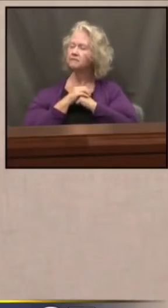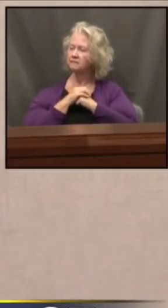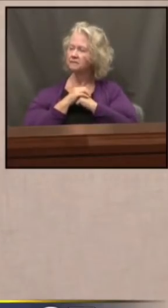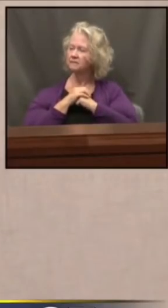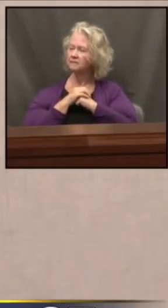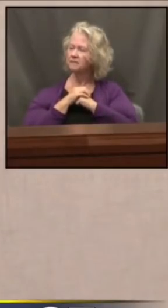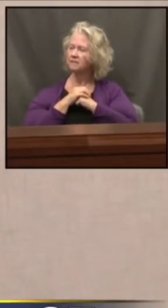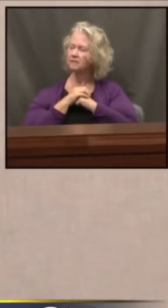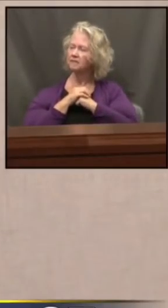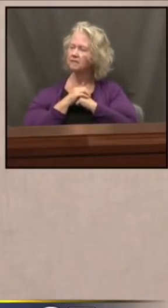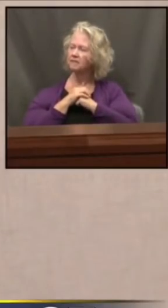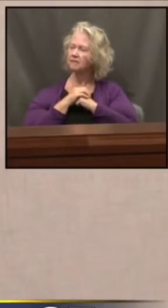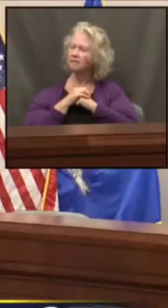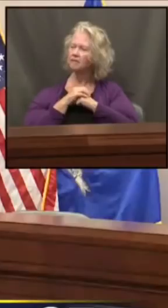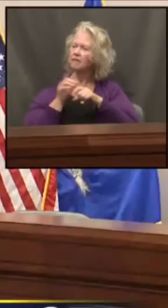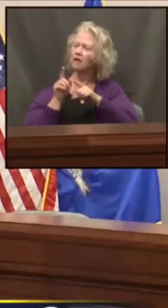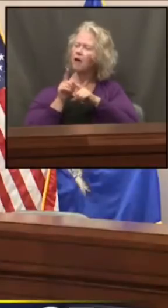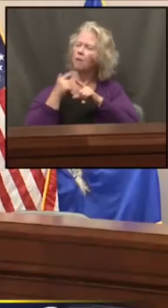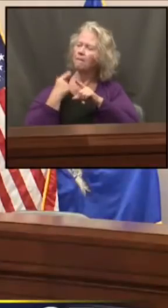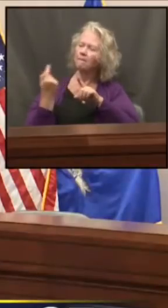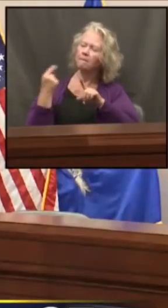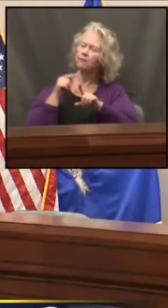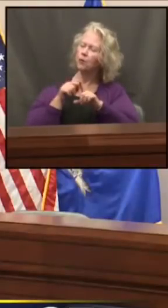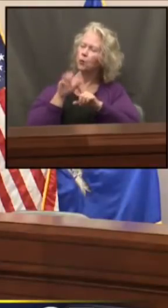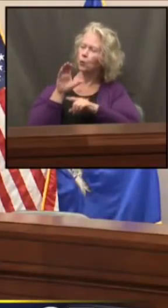I also wanted to follow up on COVID testing.